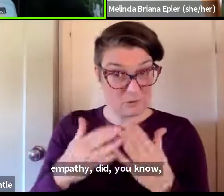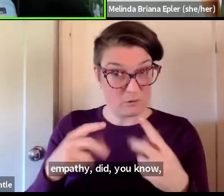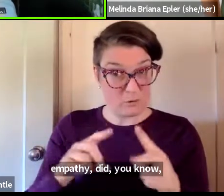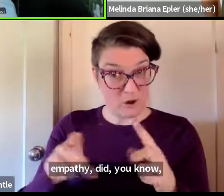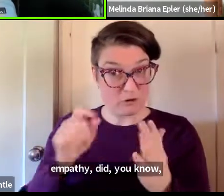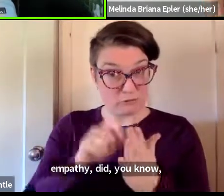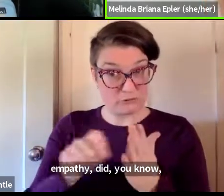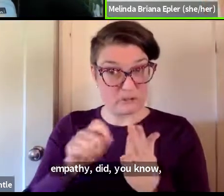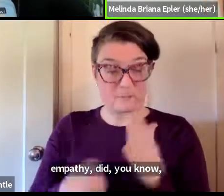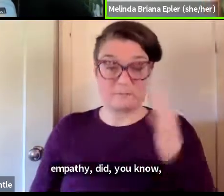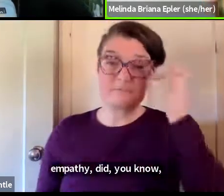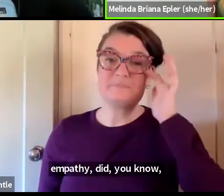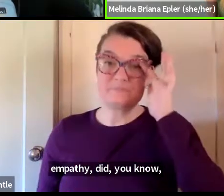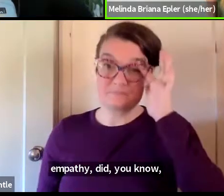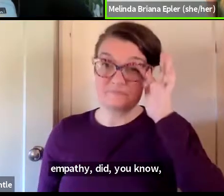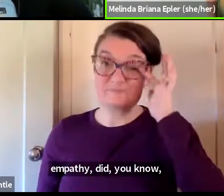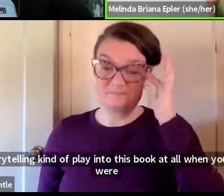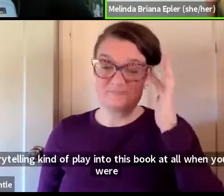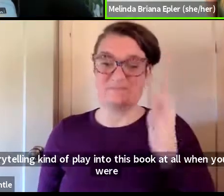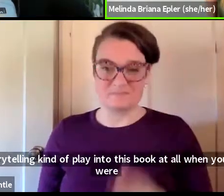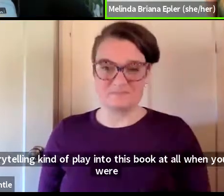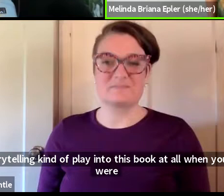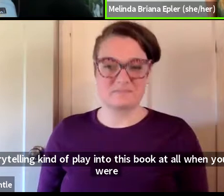it? Yeah.